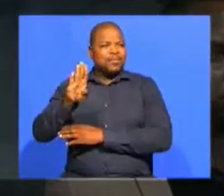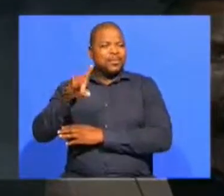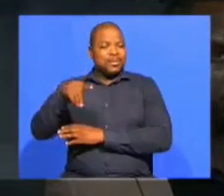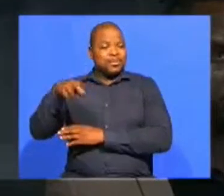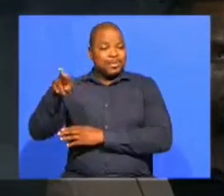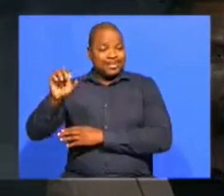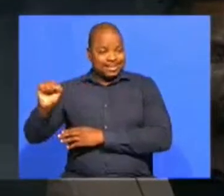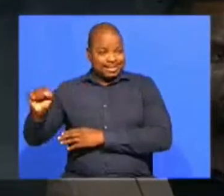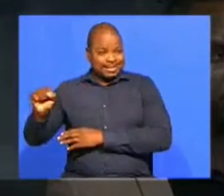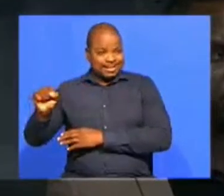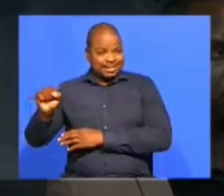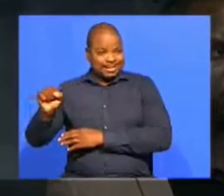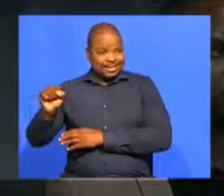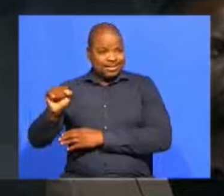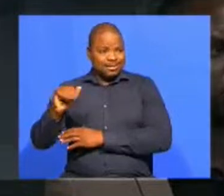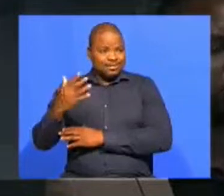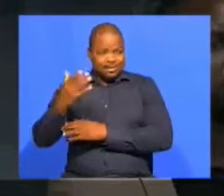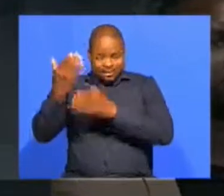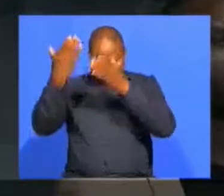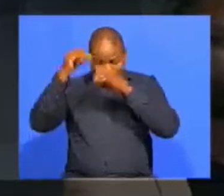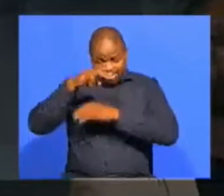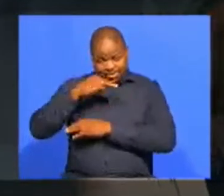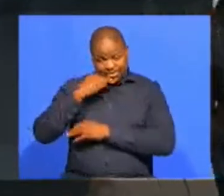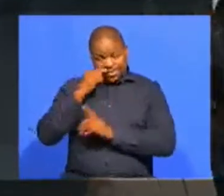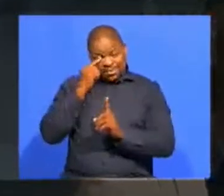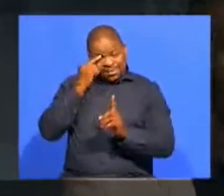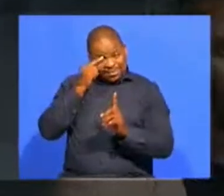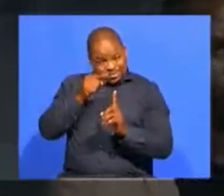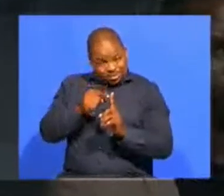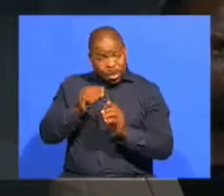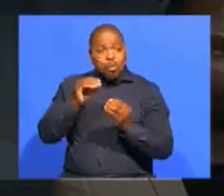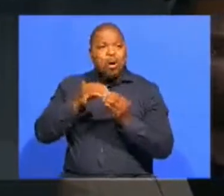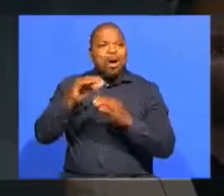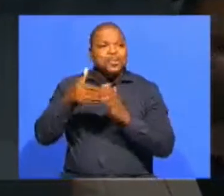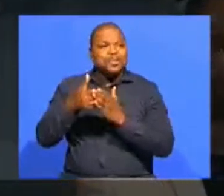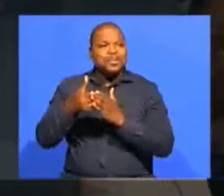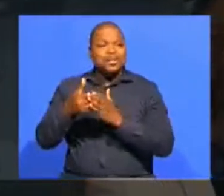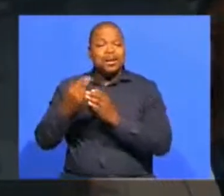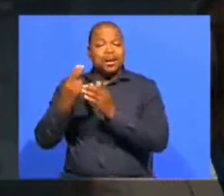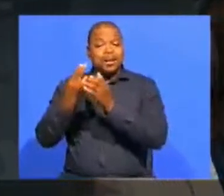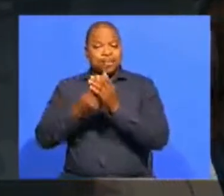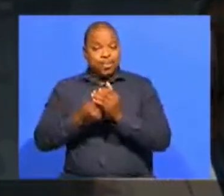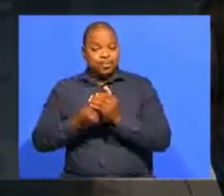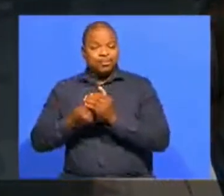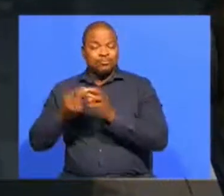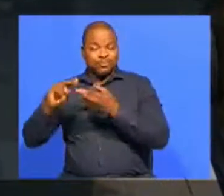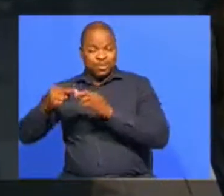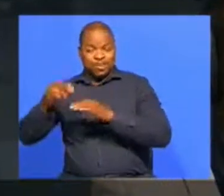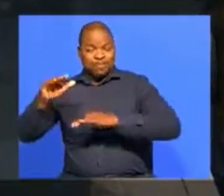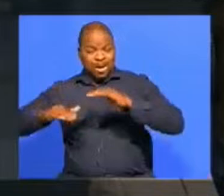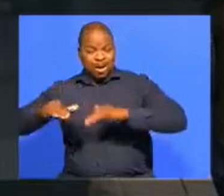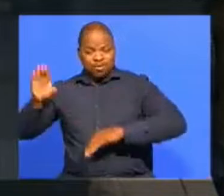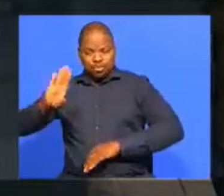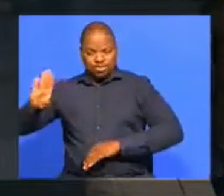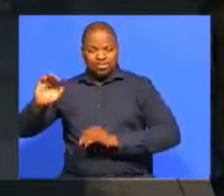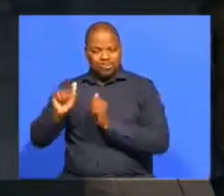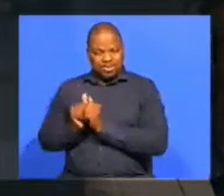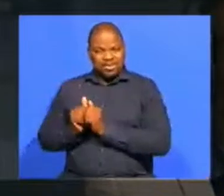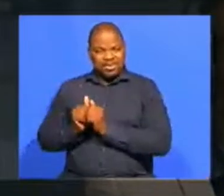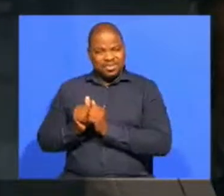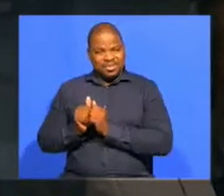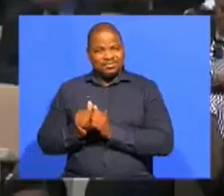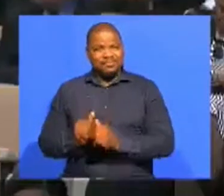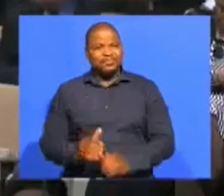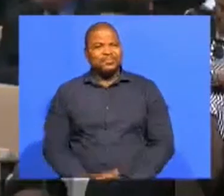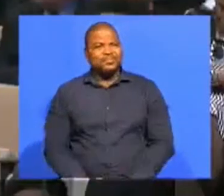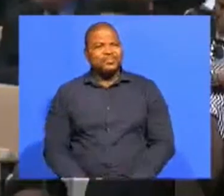Agency. Your Excellency, President Masisi, you mentioned a lot about bilateral relations that exist between the Bahamas and Botswana. And while